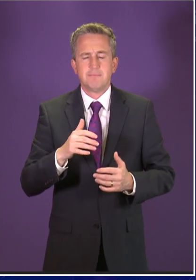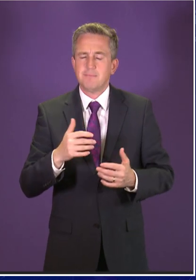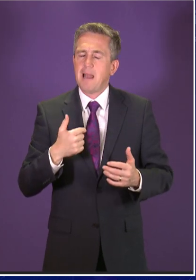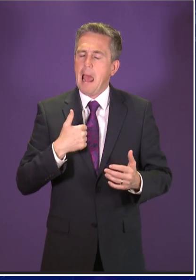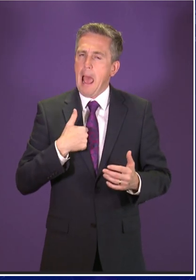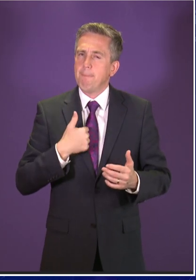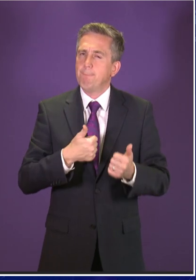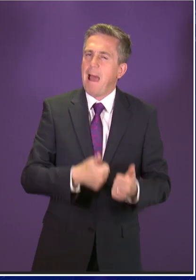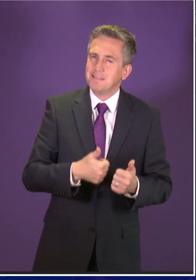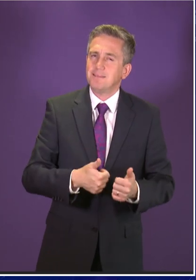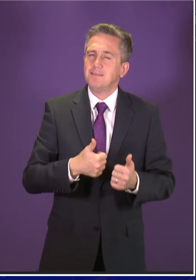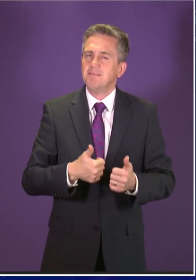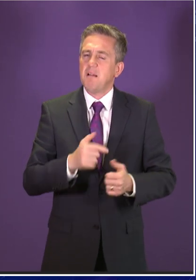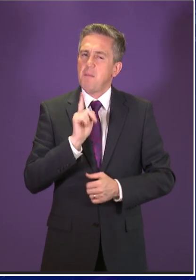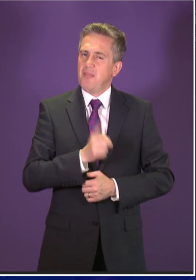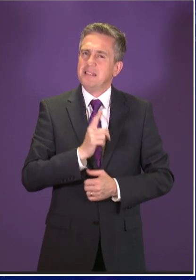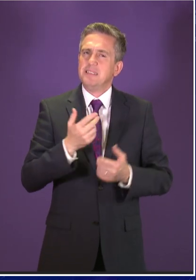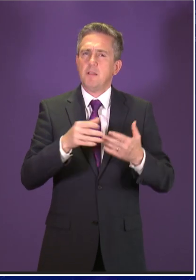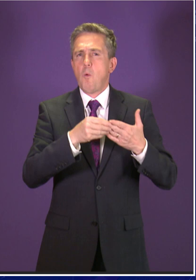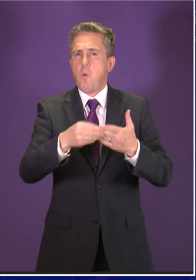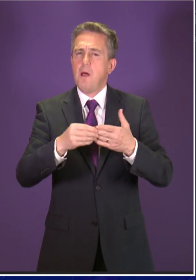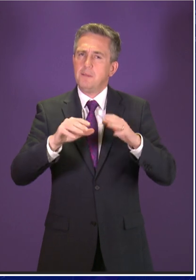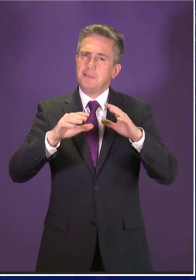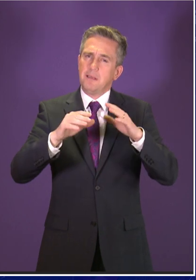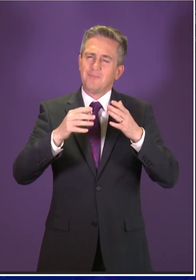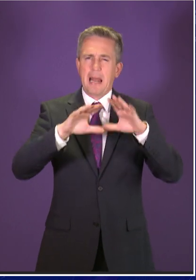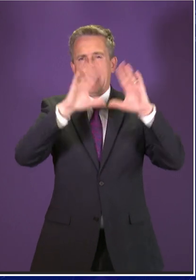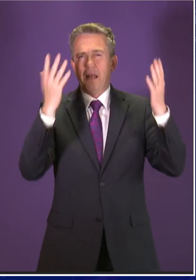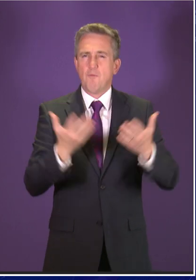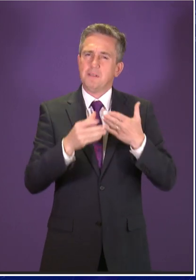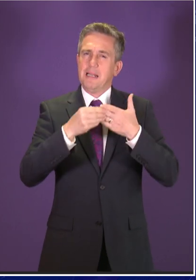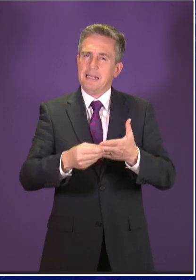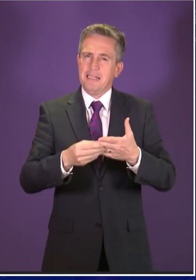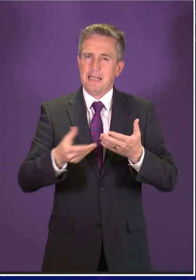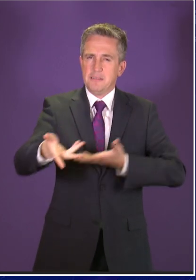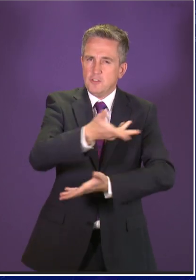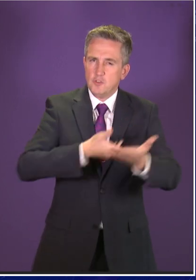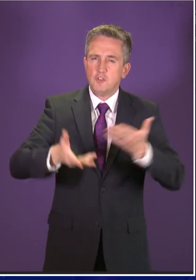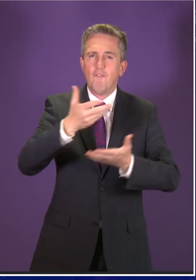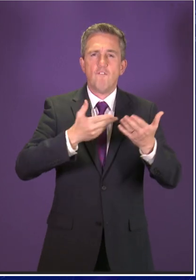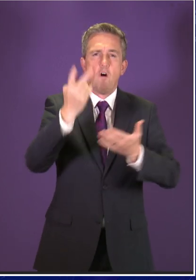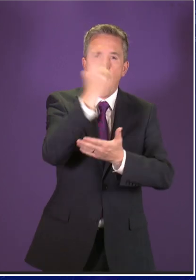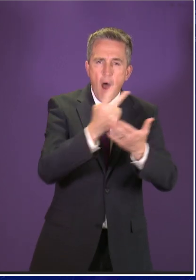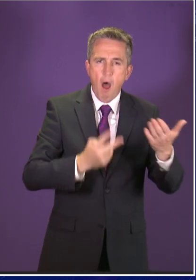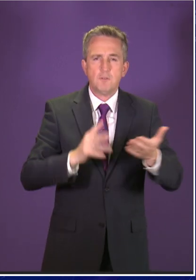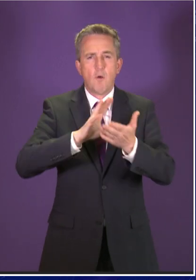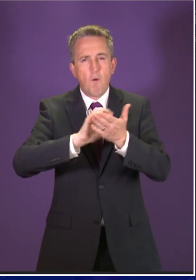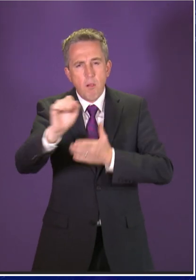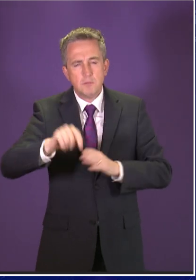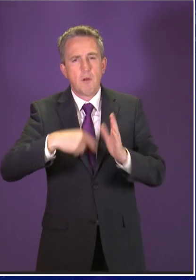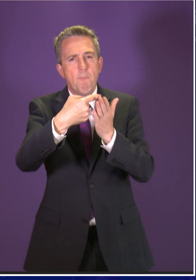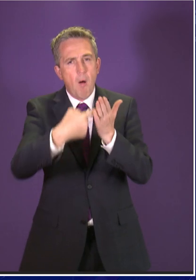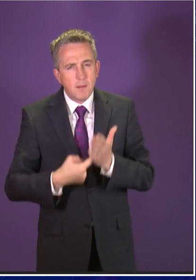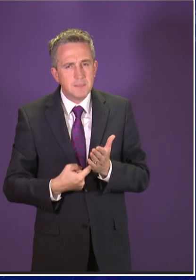unbiased opinion, the world's leading forum for the discussion of arts and culture policy. I'm